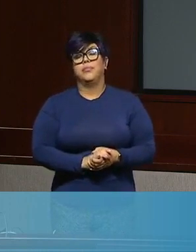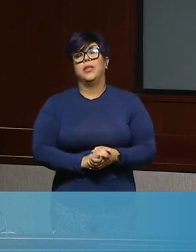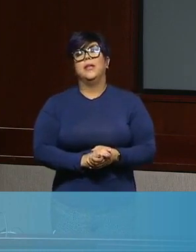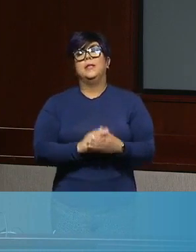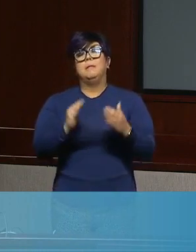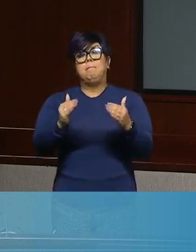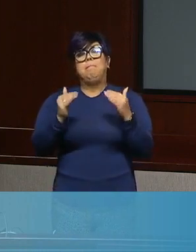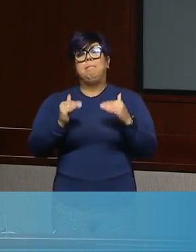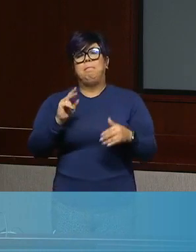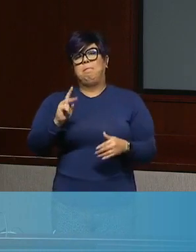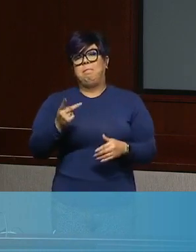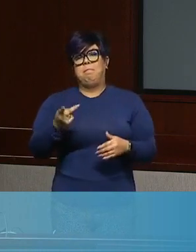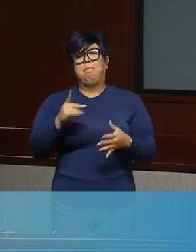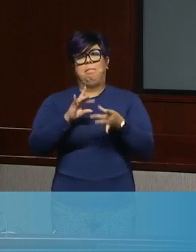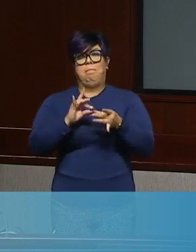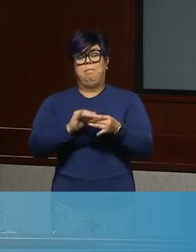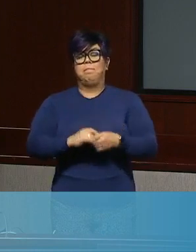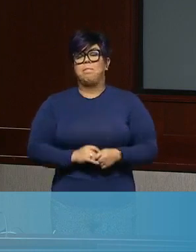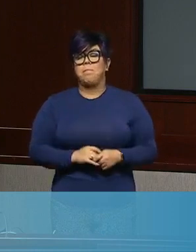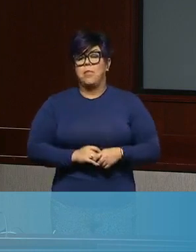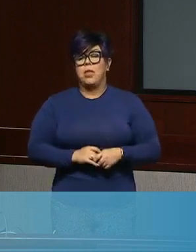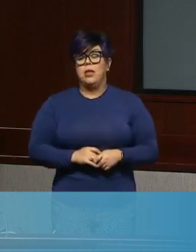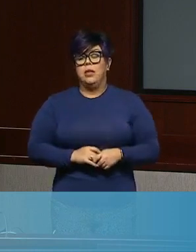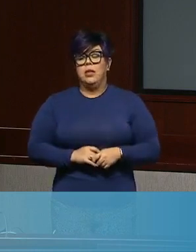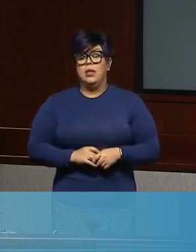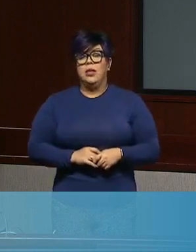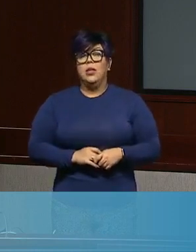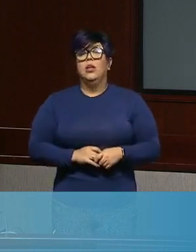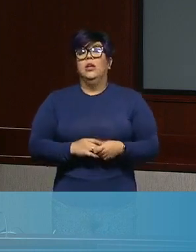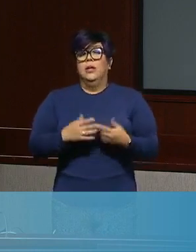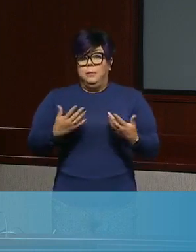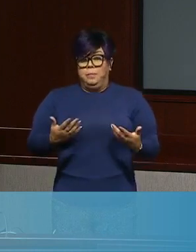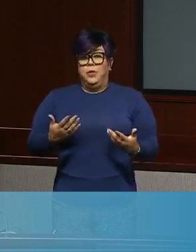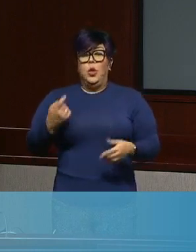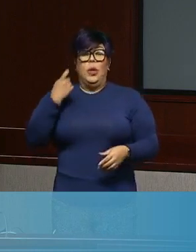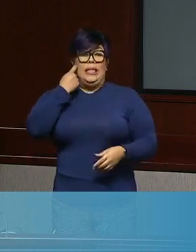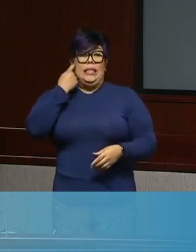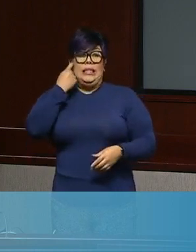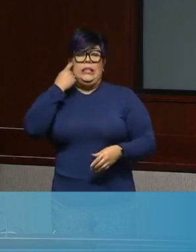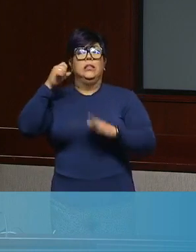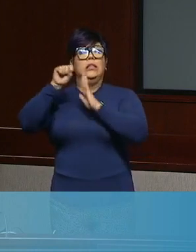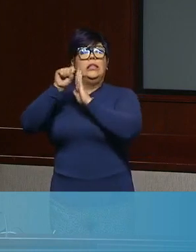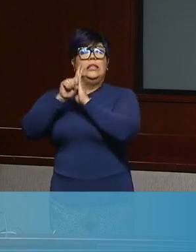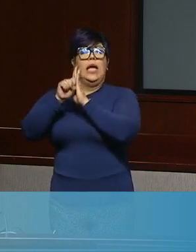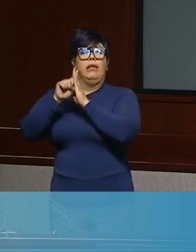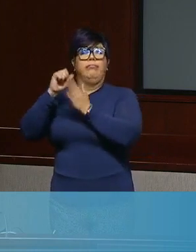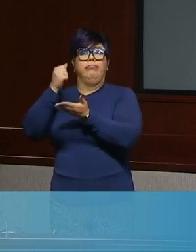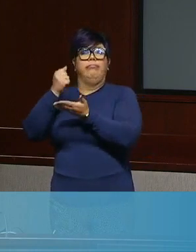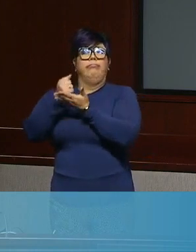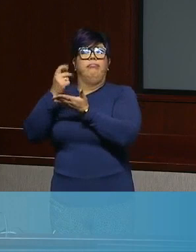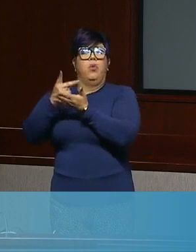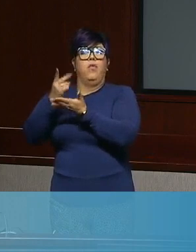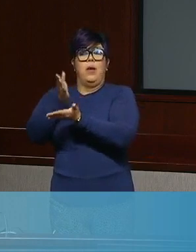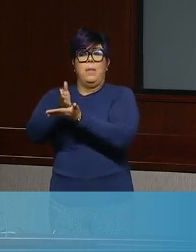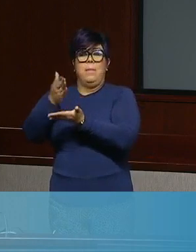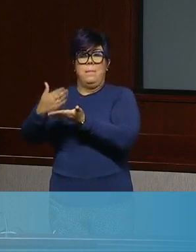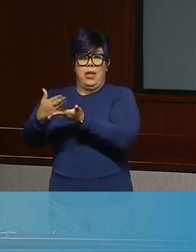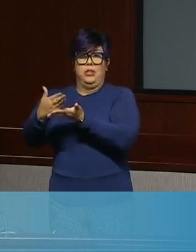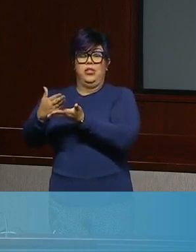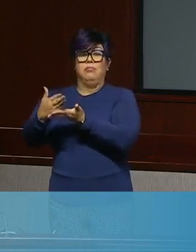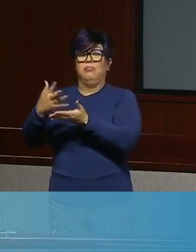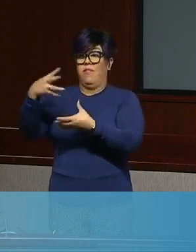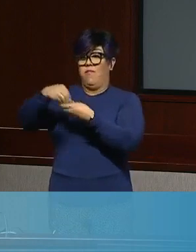Secondly, the state's adopted budget, recently adopted budget, includes an allocation of $500 million